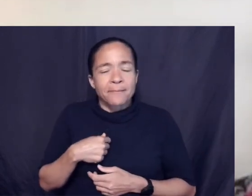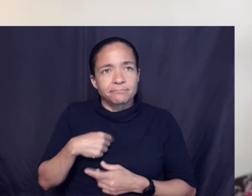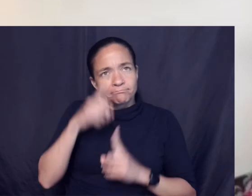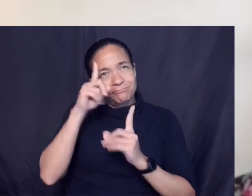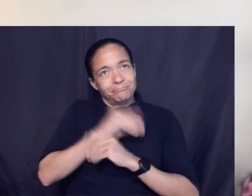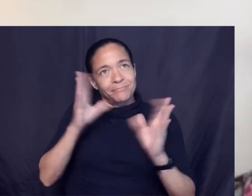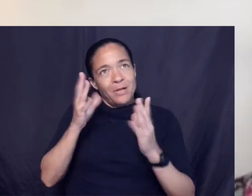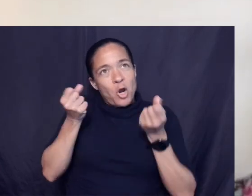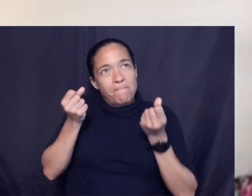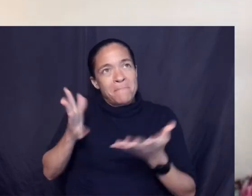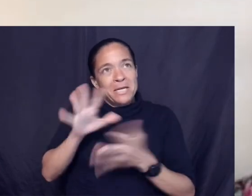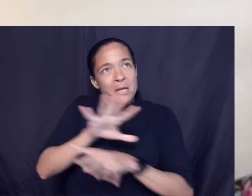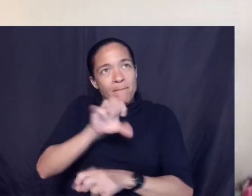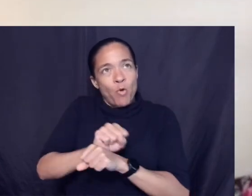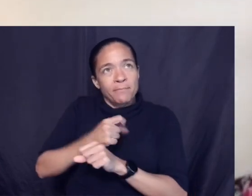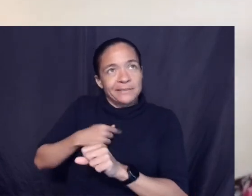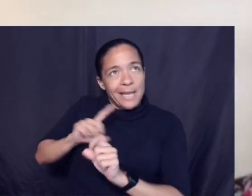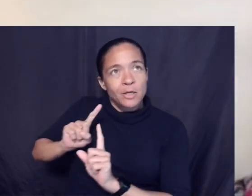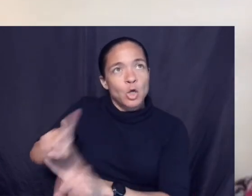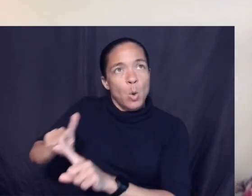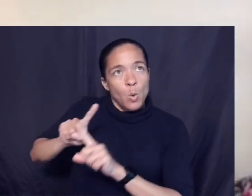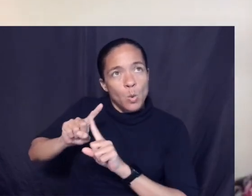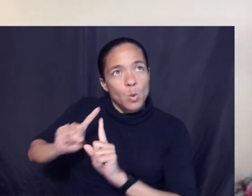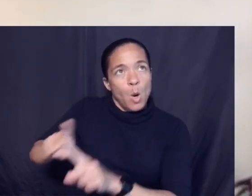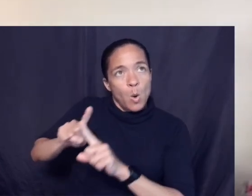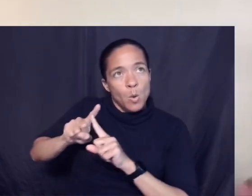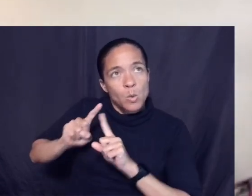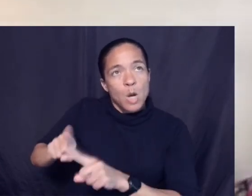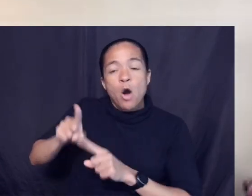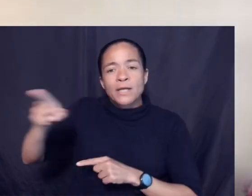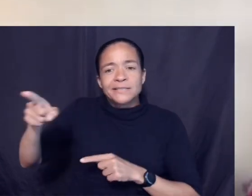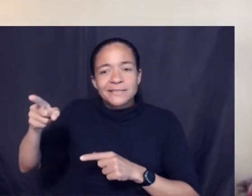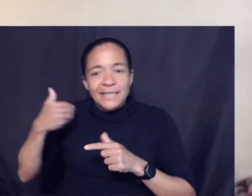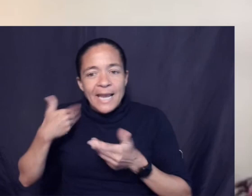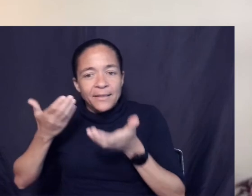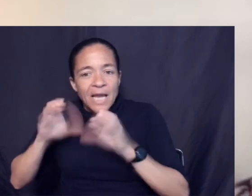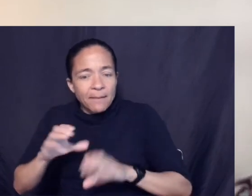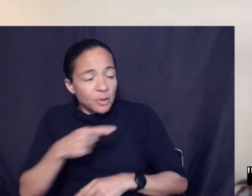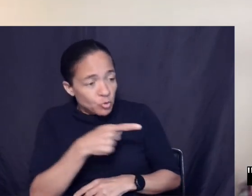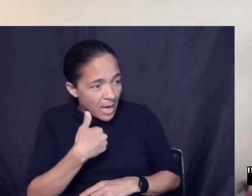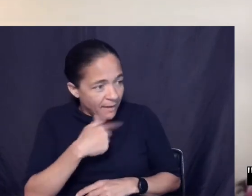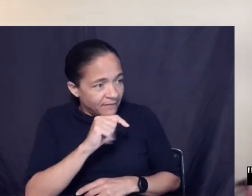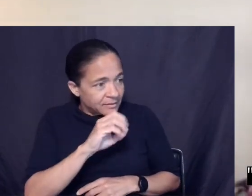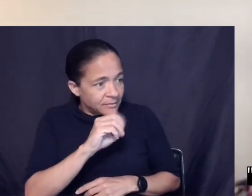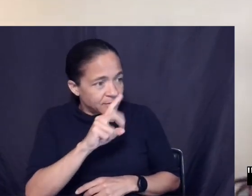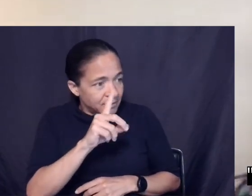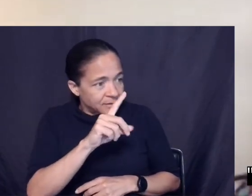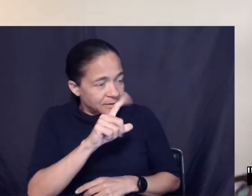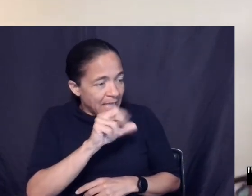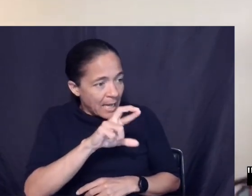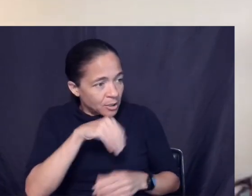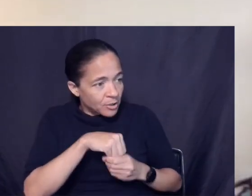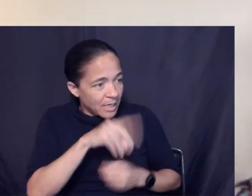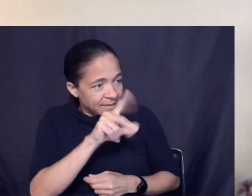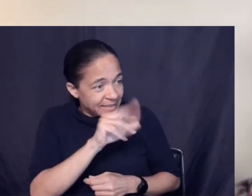I had and the number of opportunities to say, like, you have a toddler in daycare, don't worry, too much